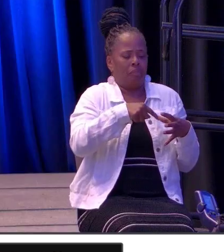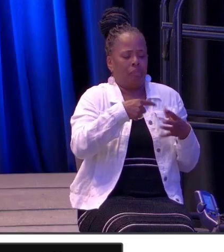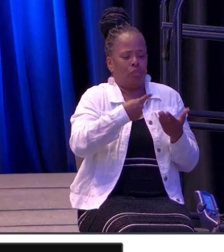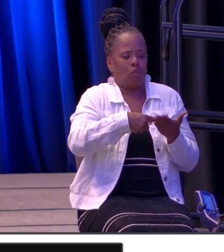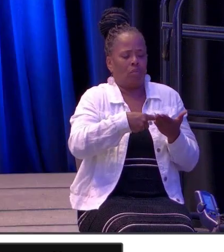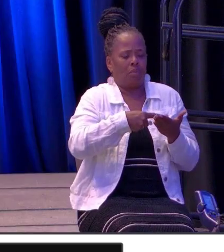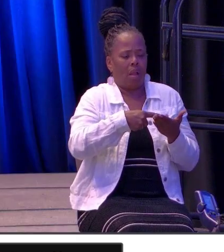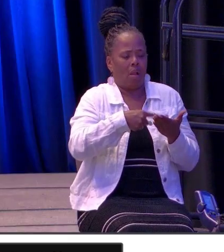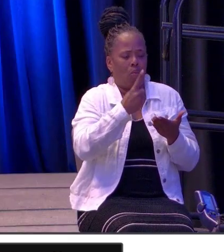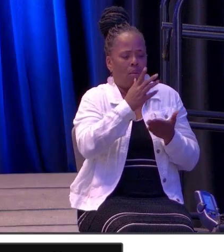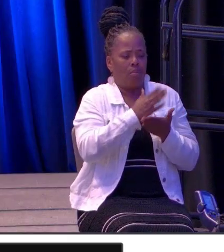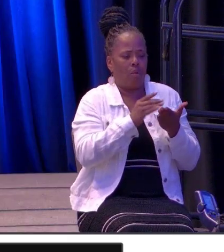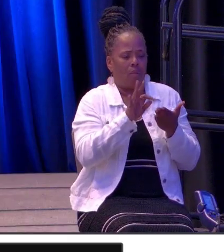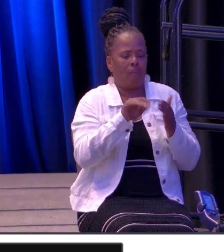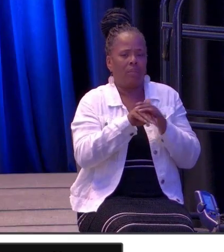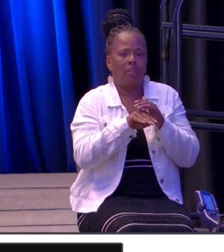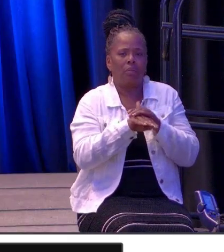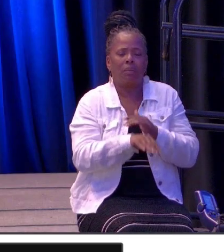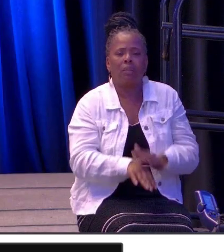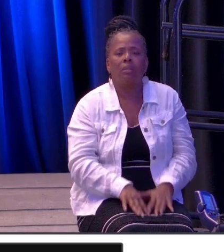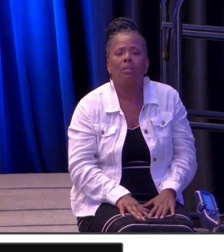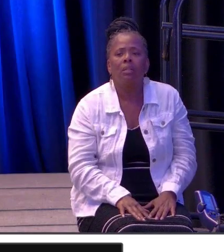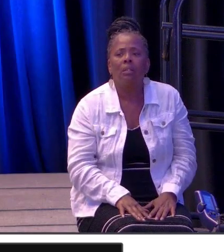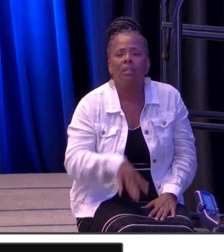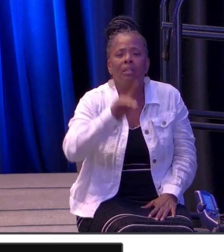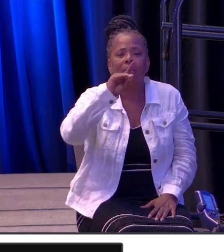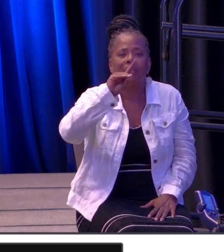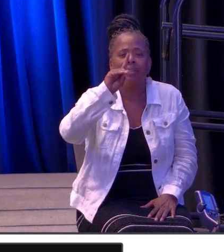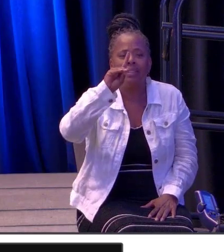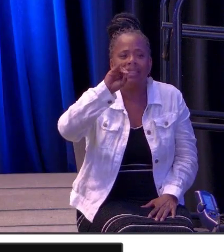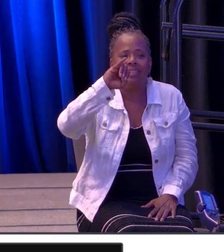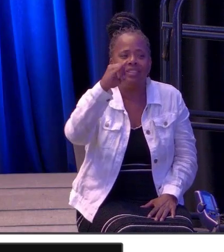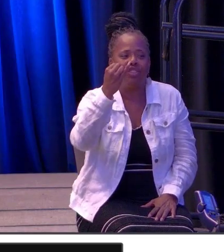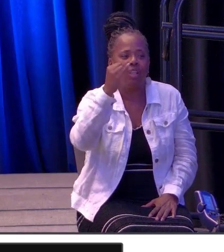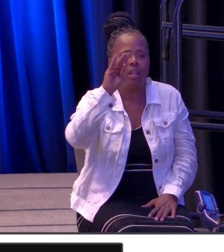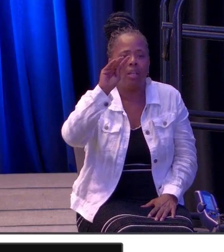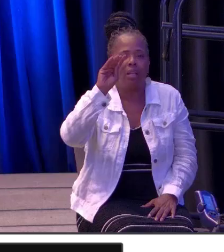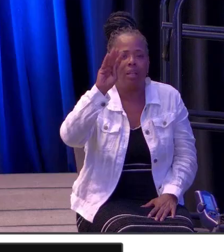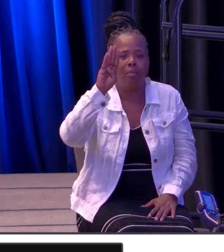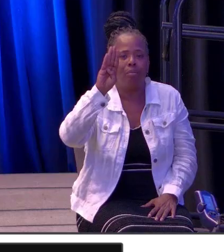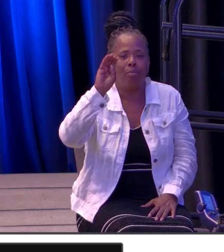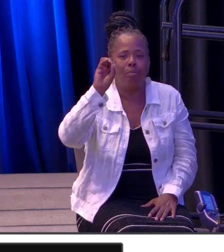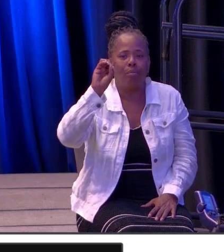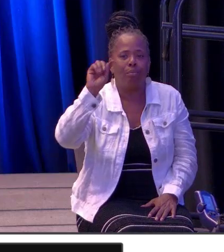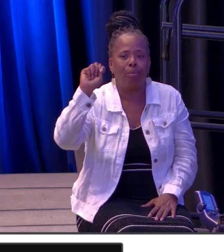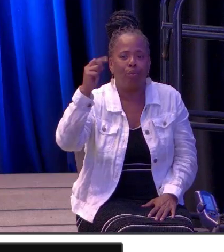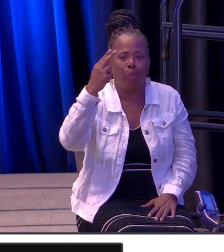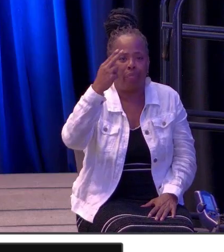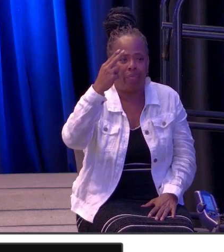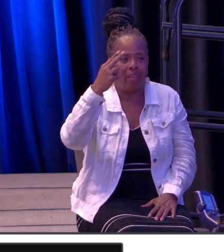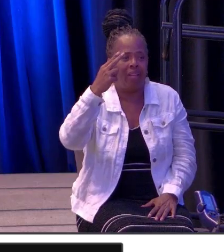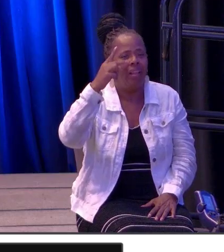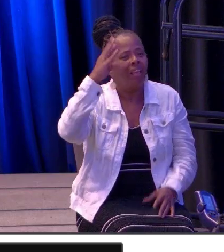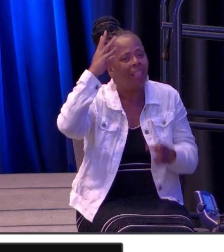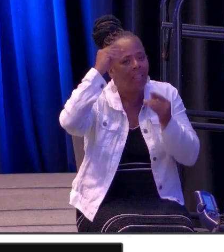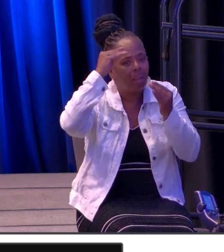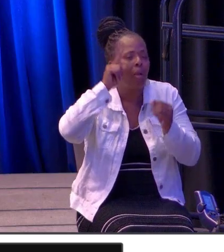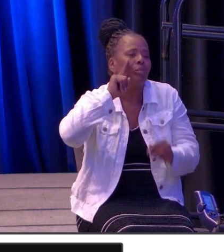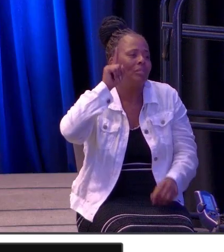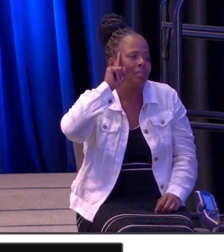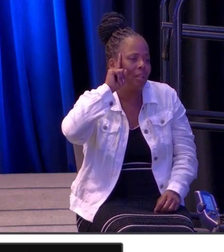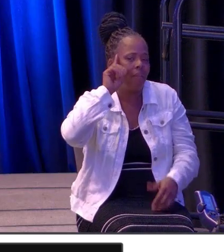of accessibility and the DJ booth, considering, the deaf community